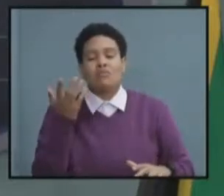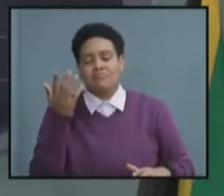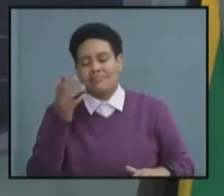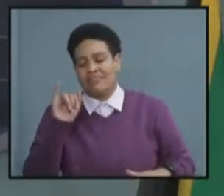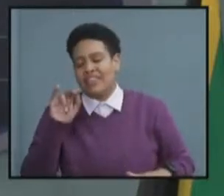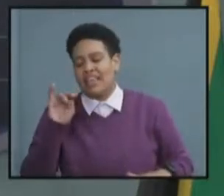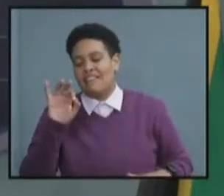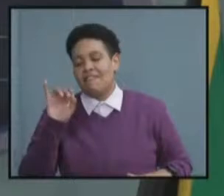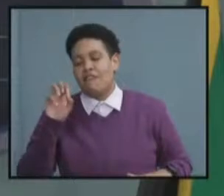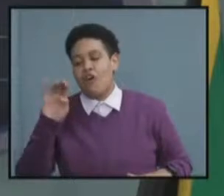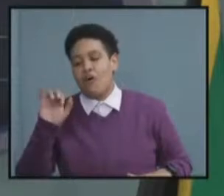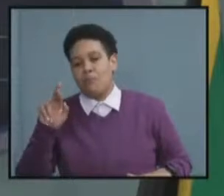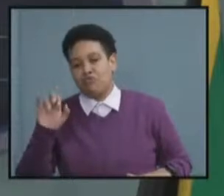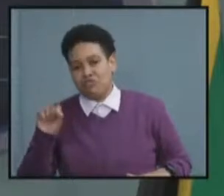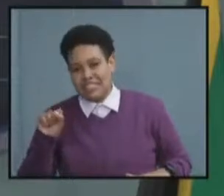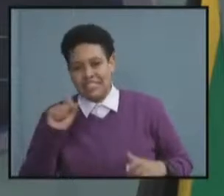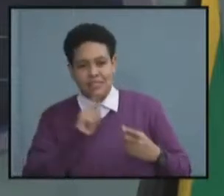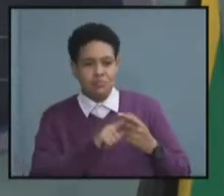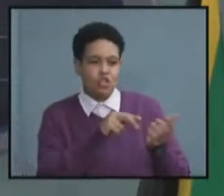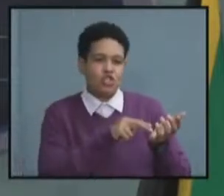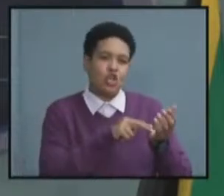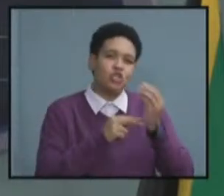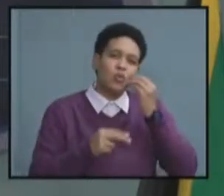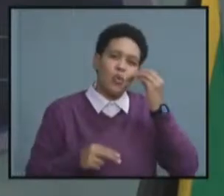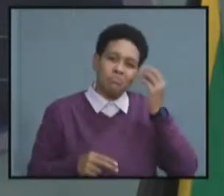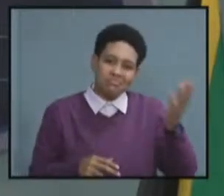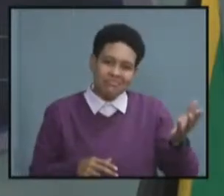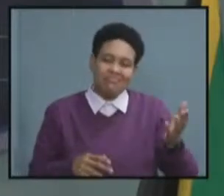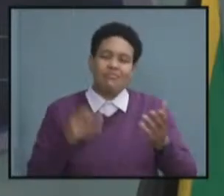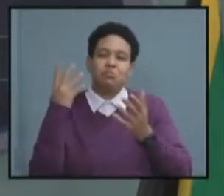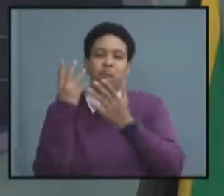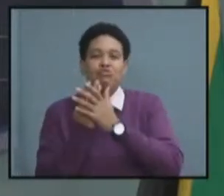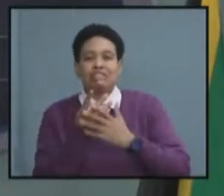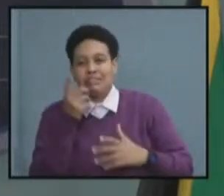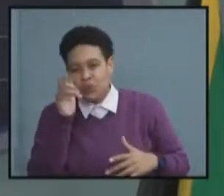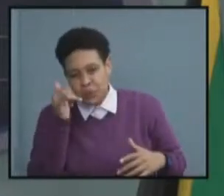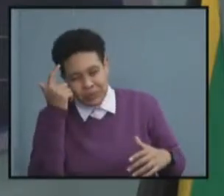infirmaries and nursing homes. And there are others, the prisons,